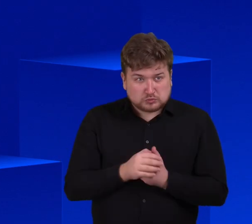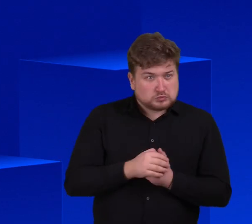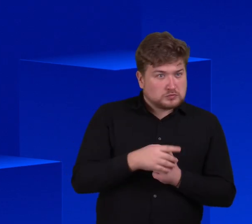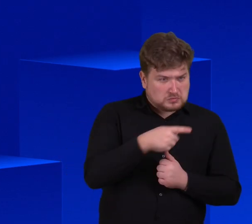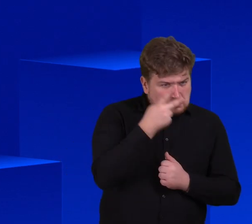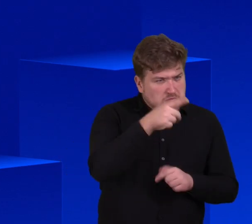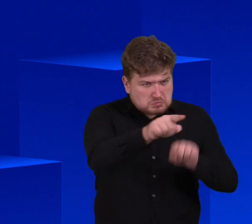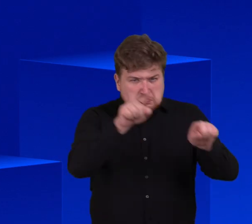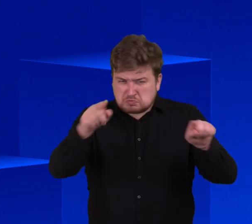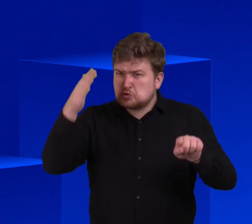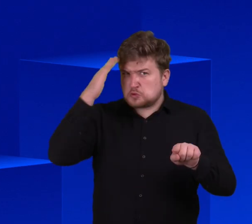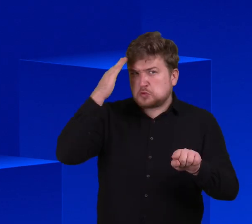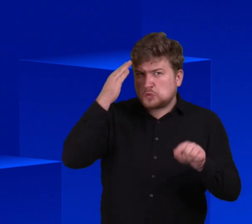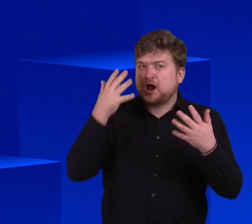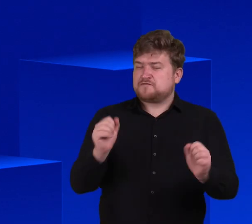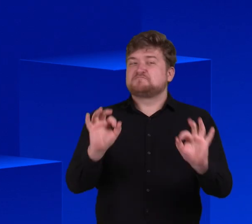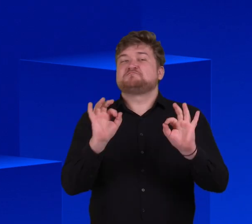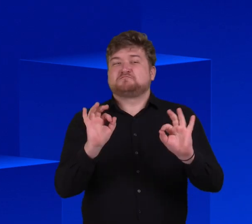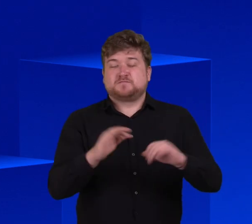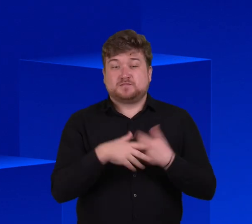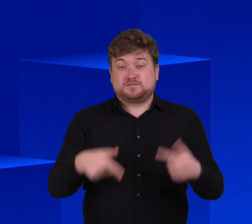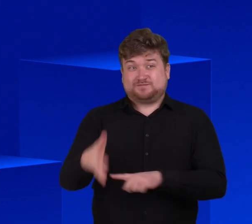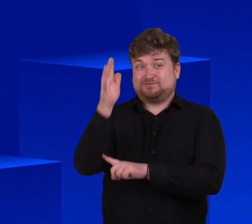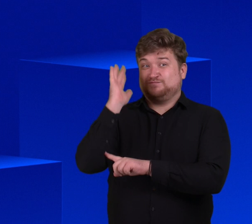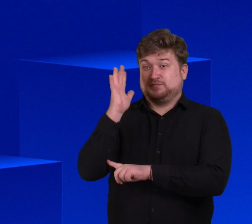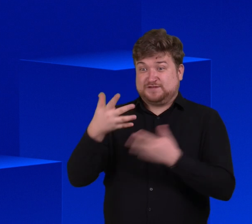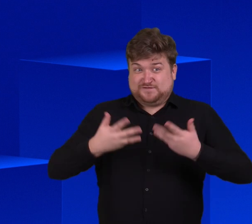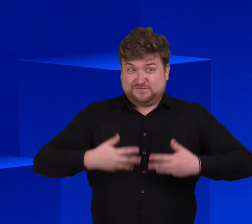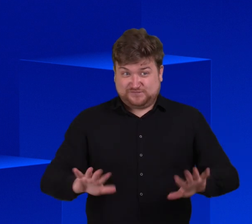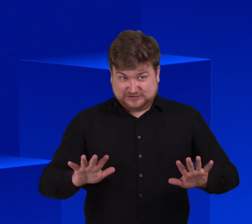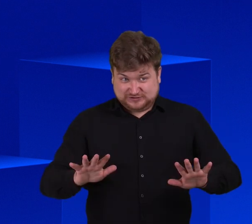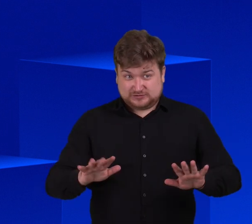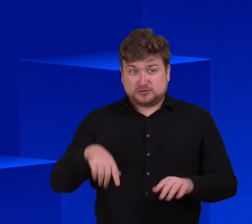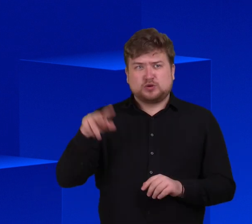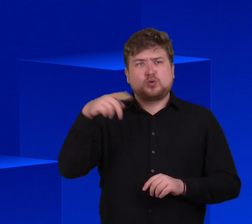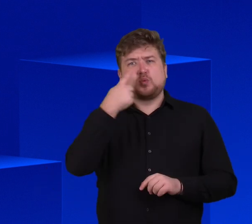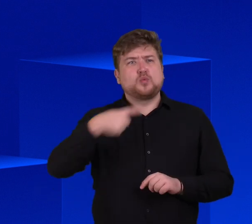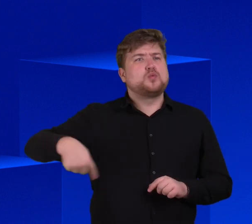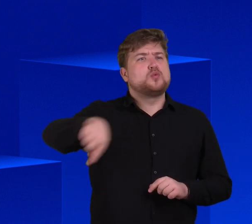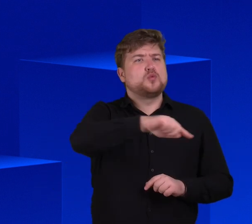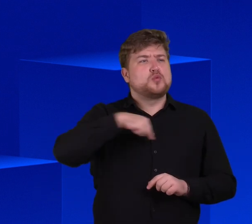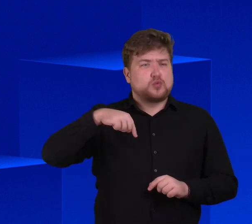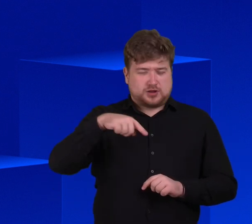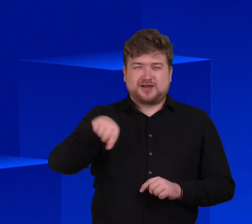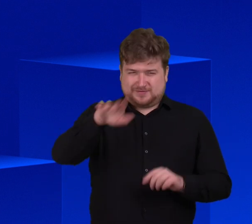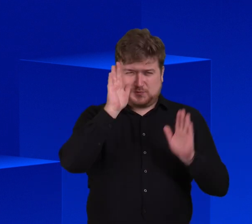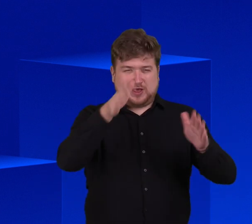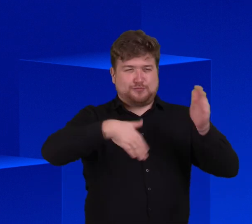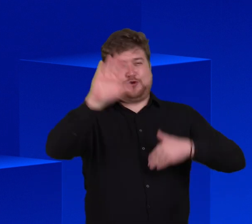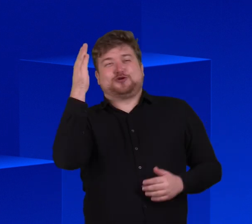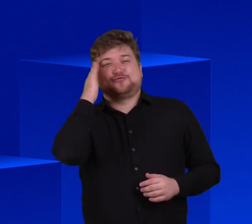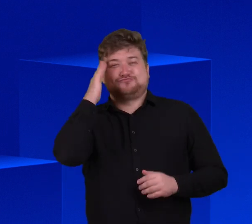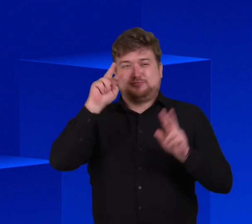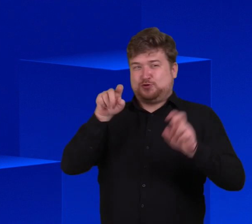stand for. So an Interact program, but very different program, because we do not deliver